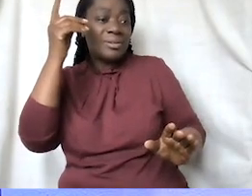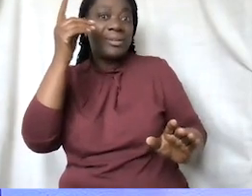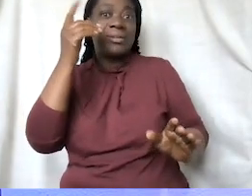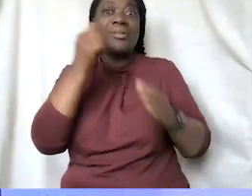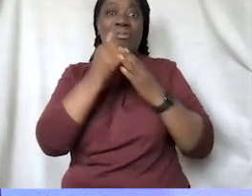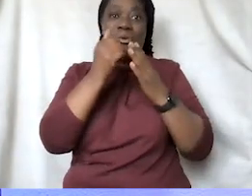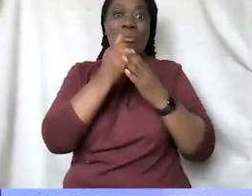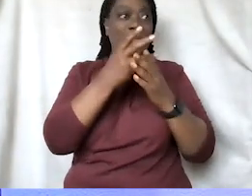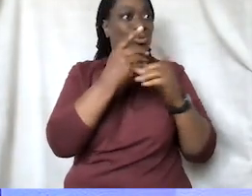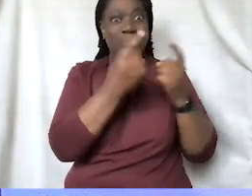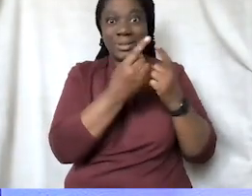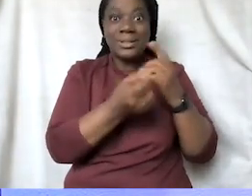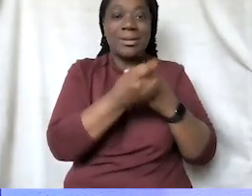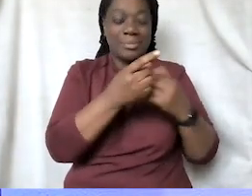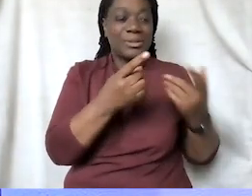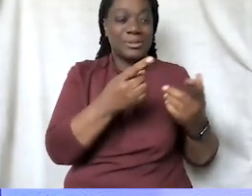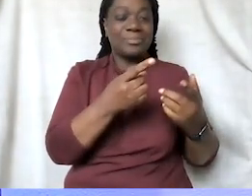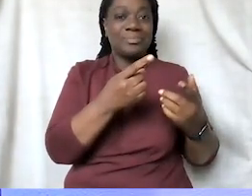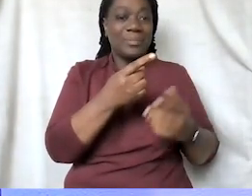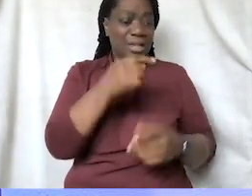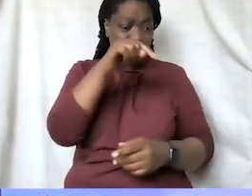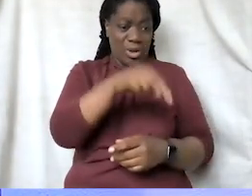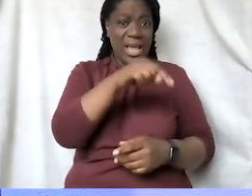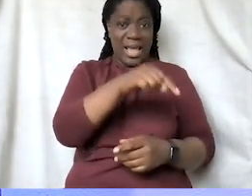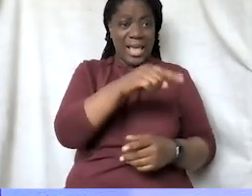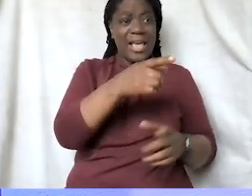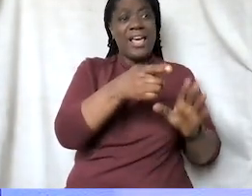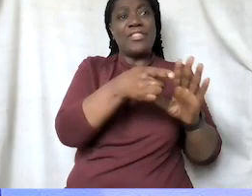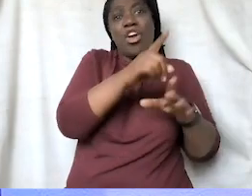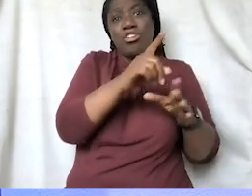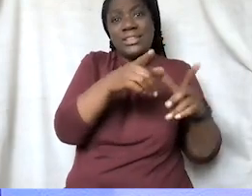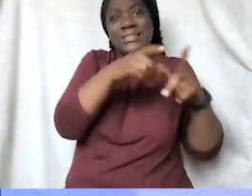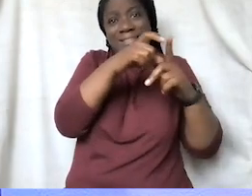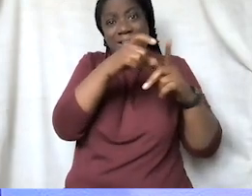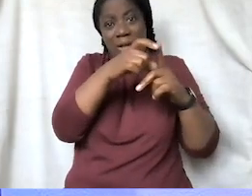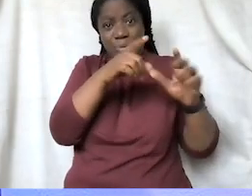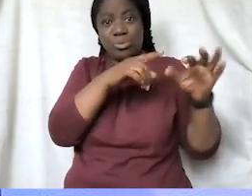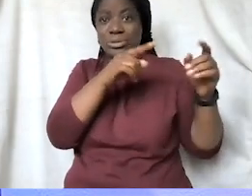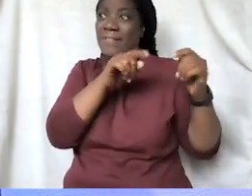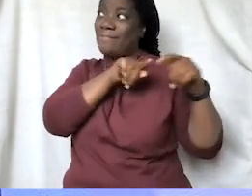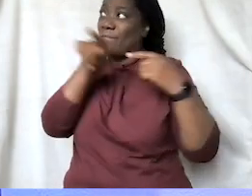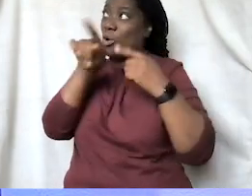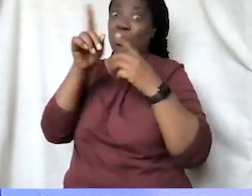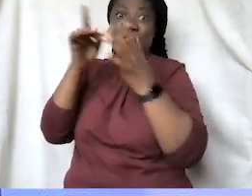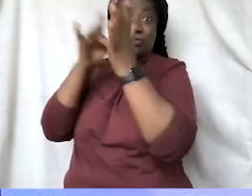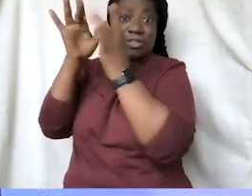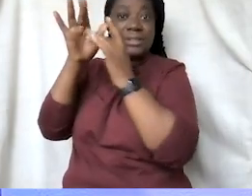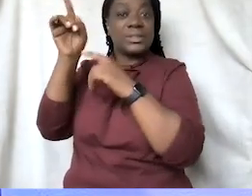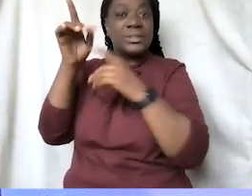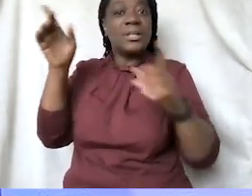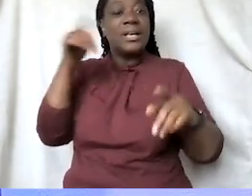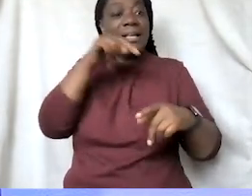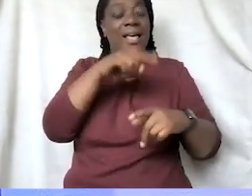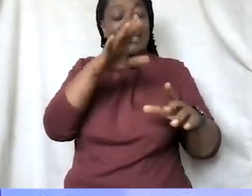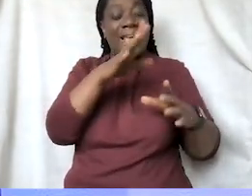early apostles meeting in prayer, spending time together in